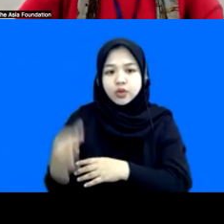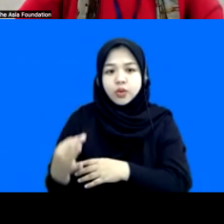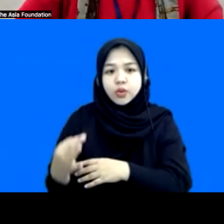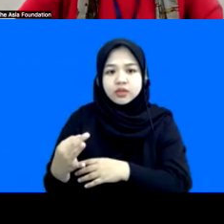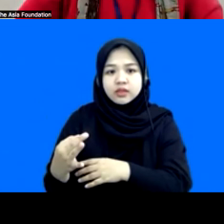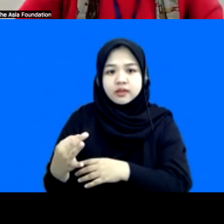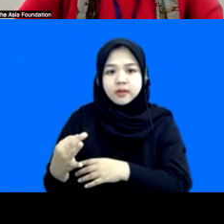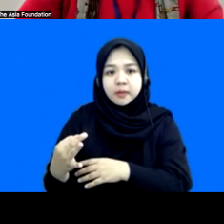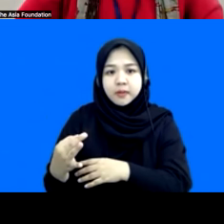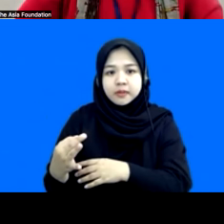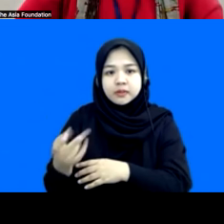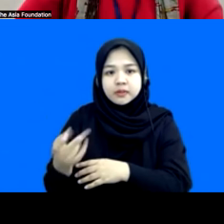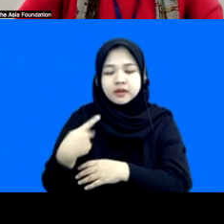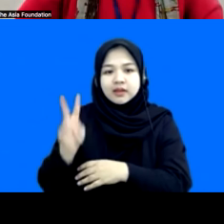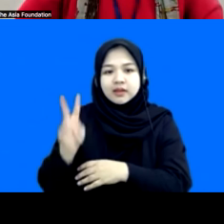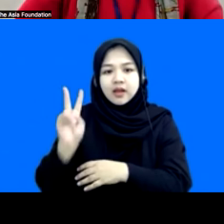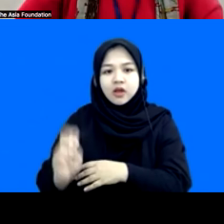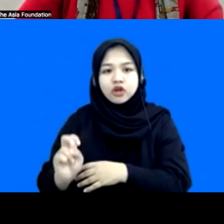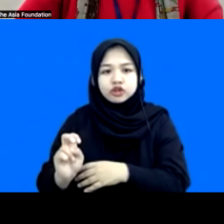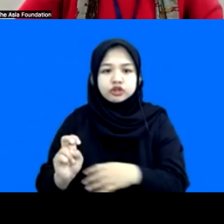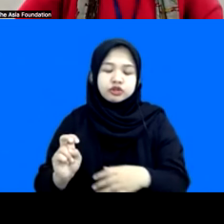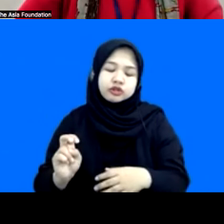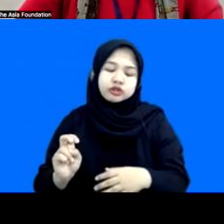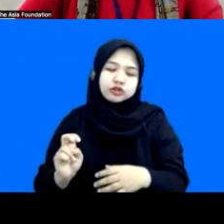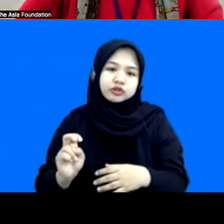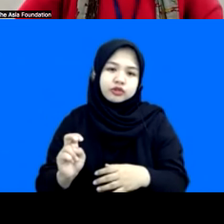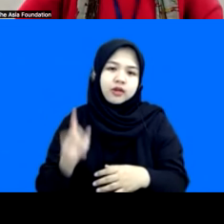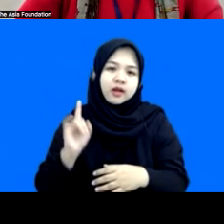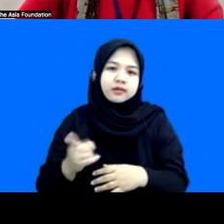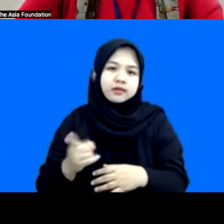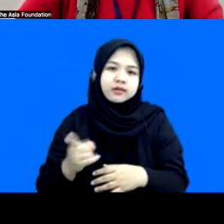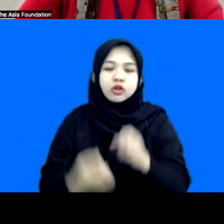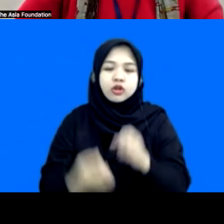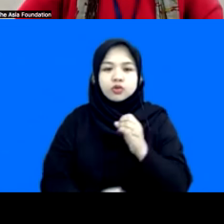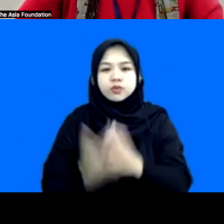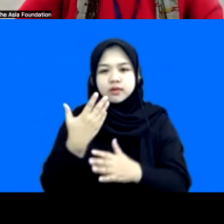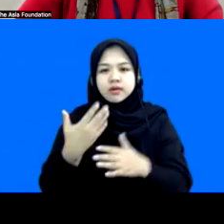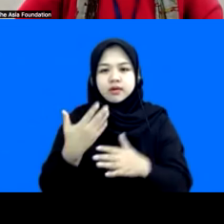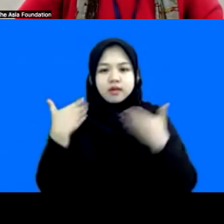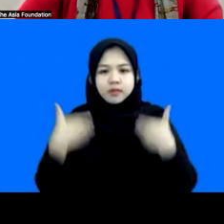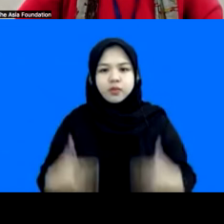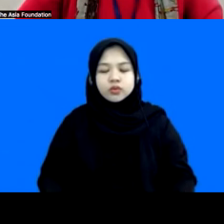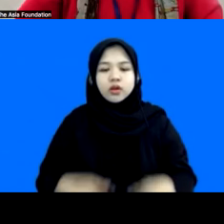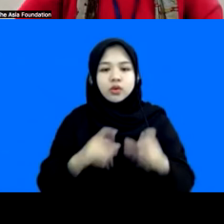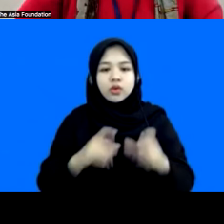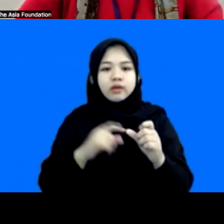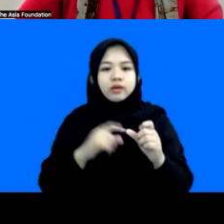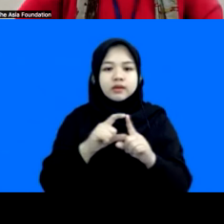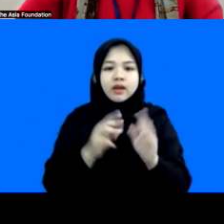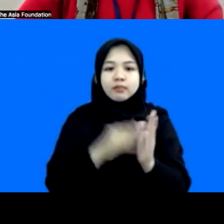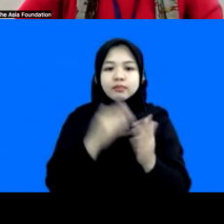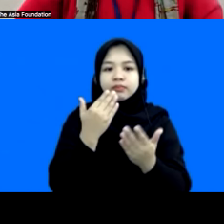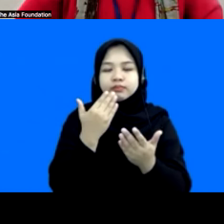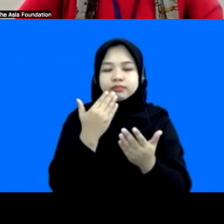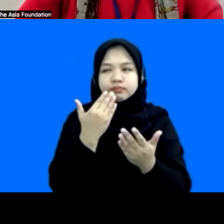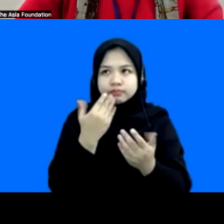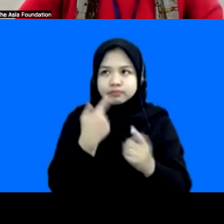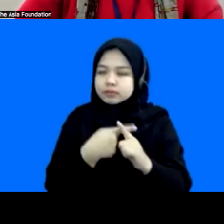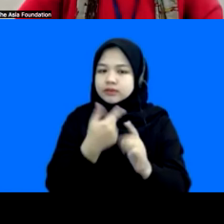in the city that we need to have a human resource and also the budget